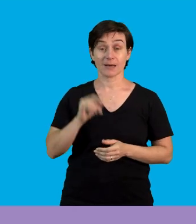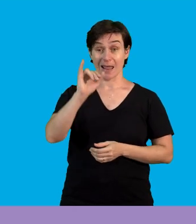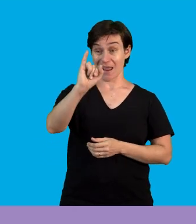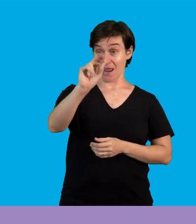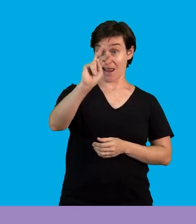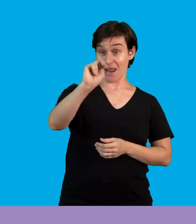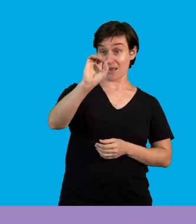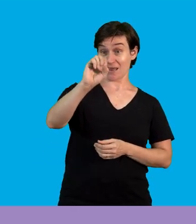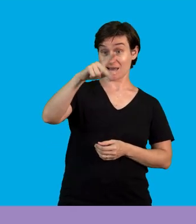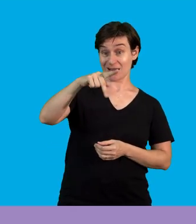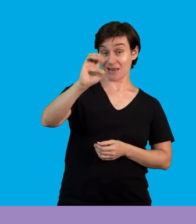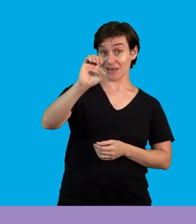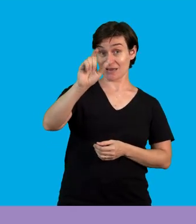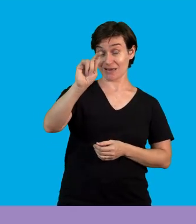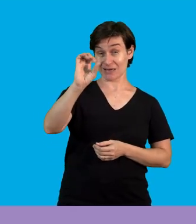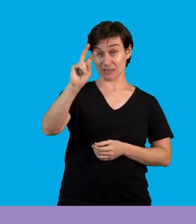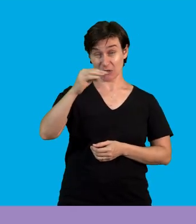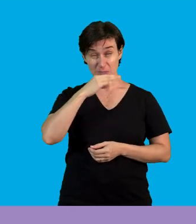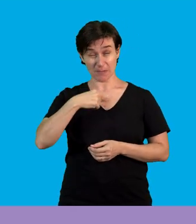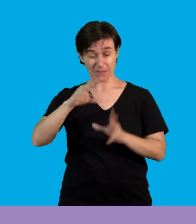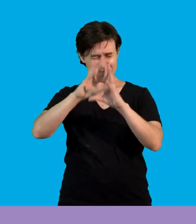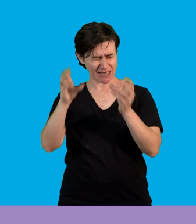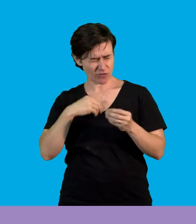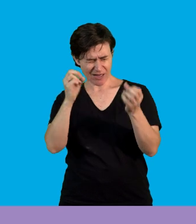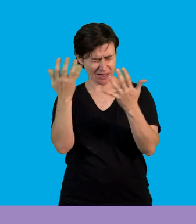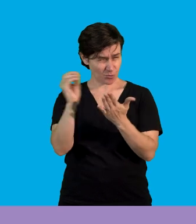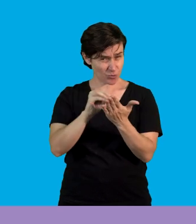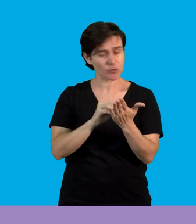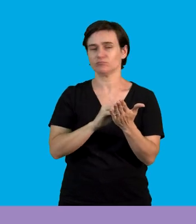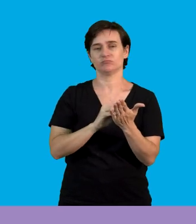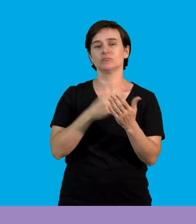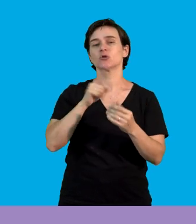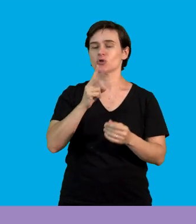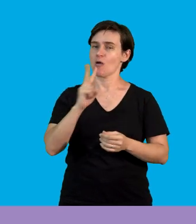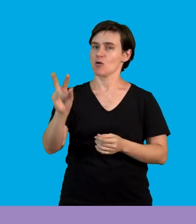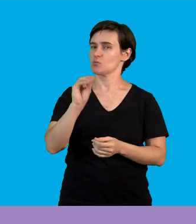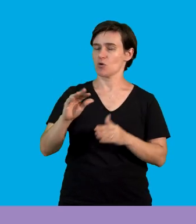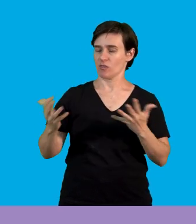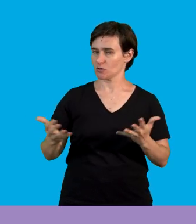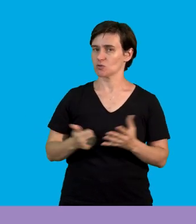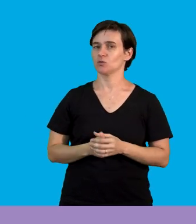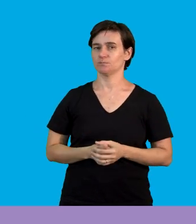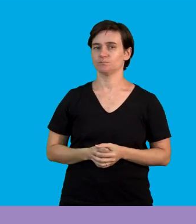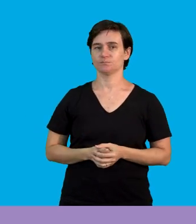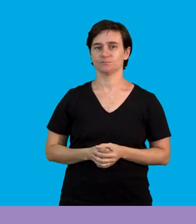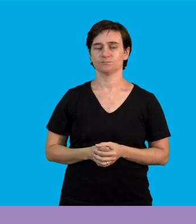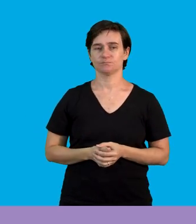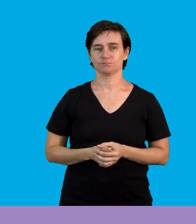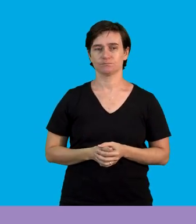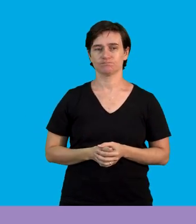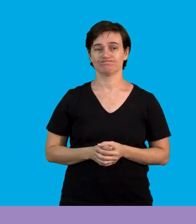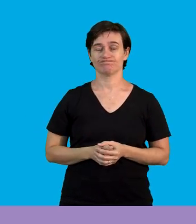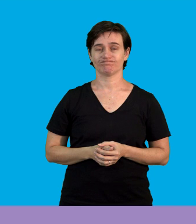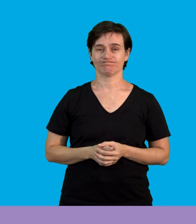therefore. But inspection means you just write the answer of the number that you have substituted x with. Let's move on